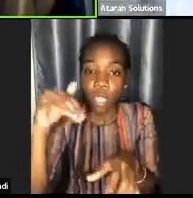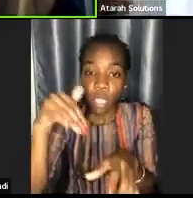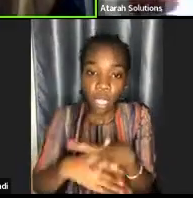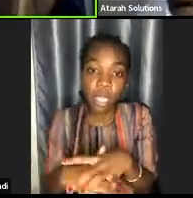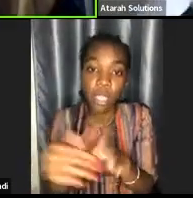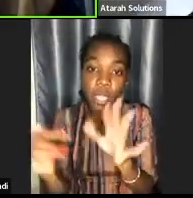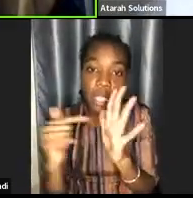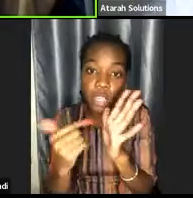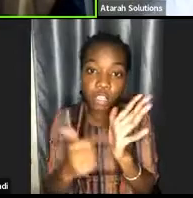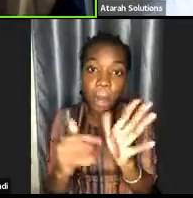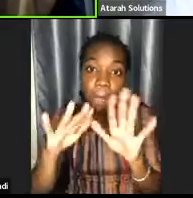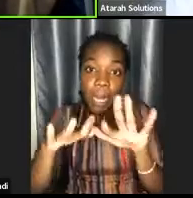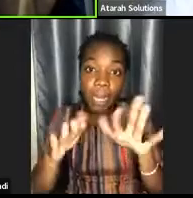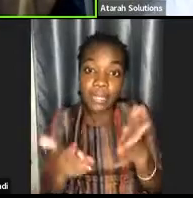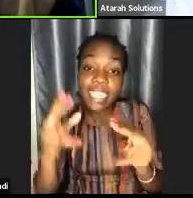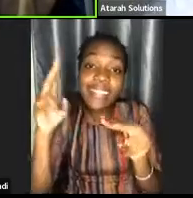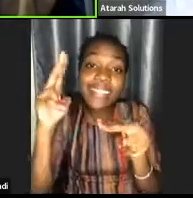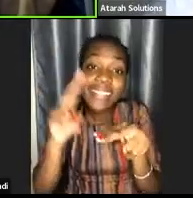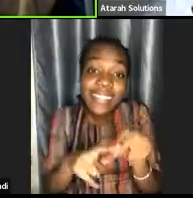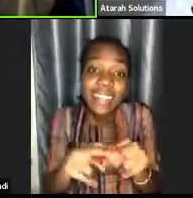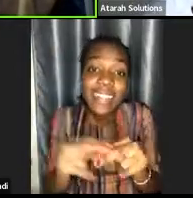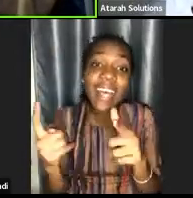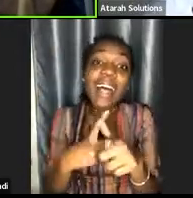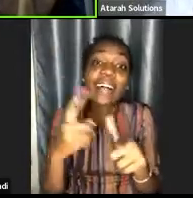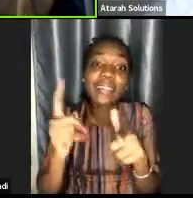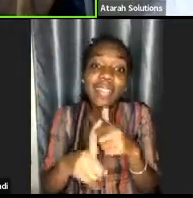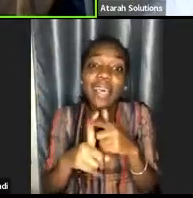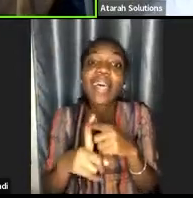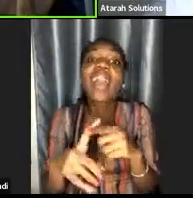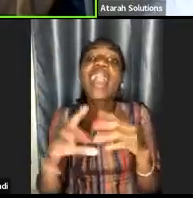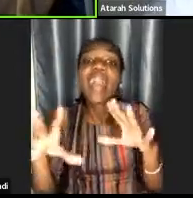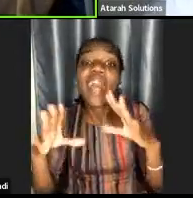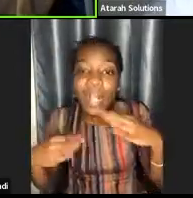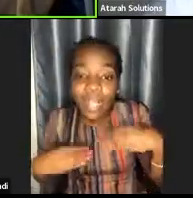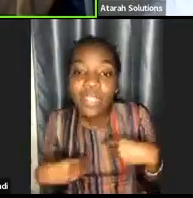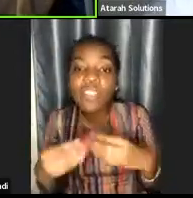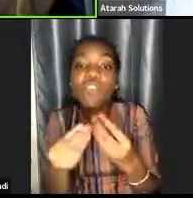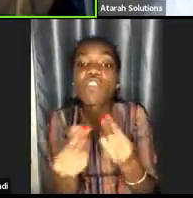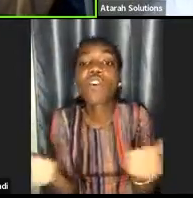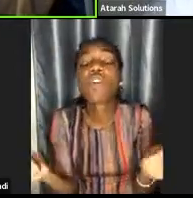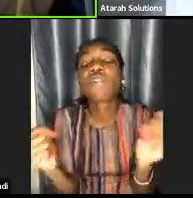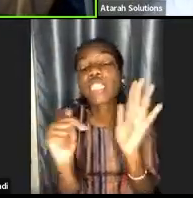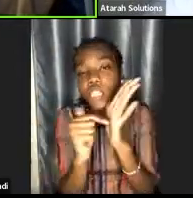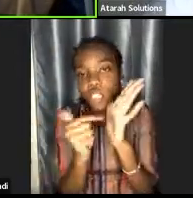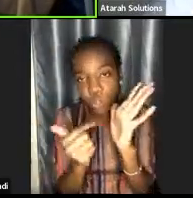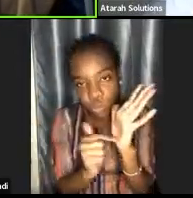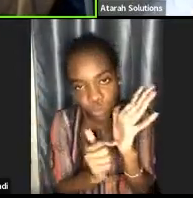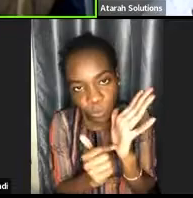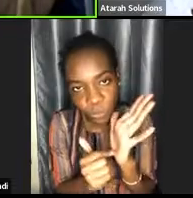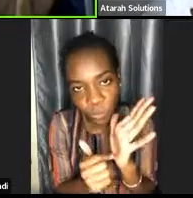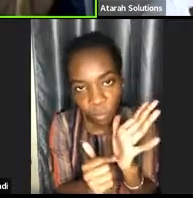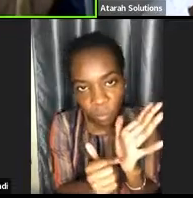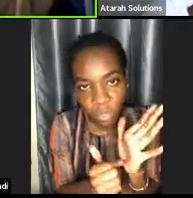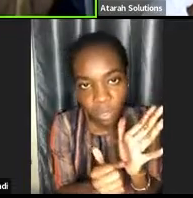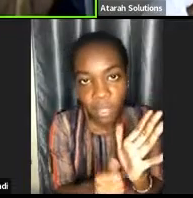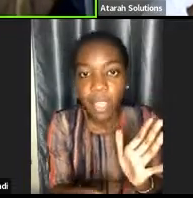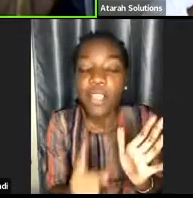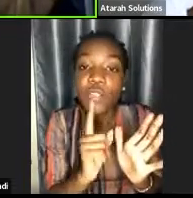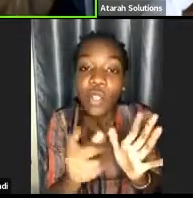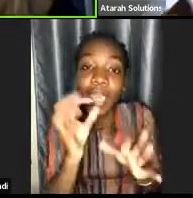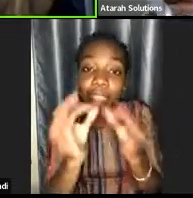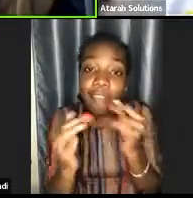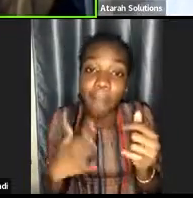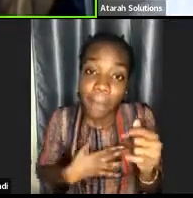parties sit down and agree how to resolve their issues. All right? So if I have your